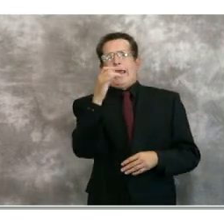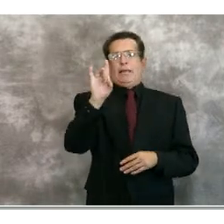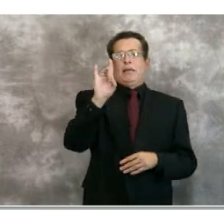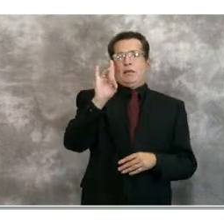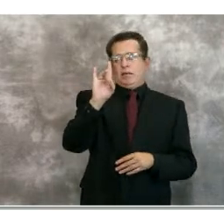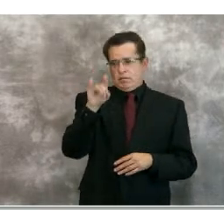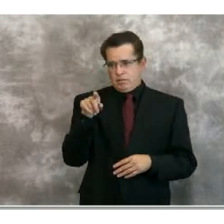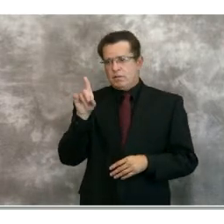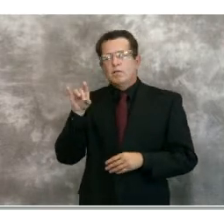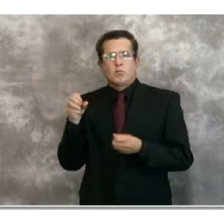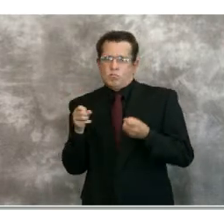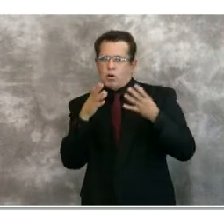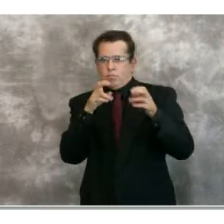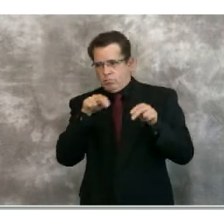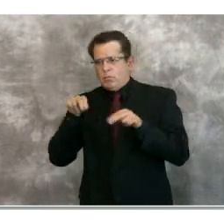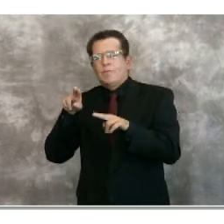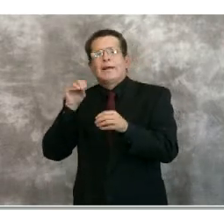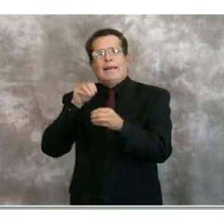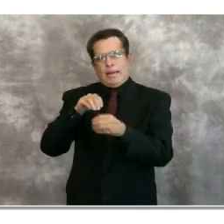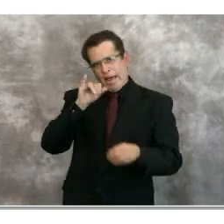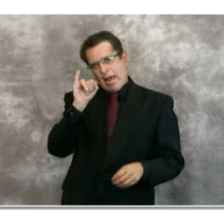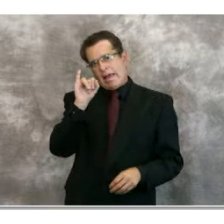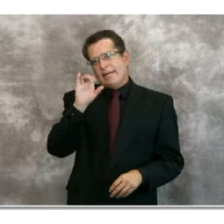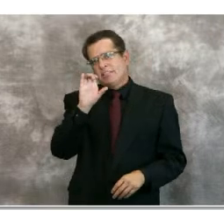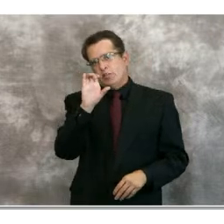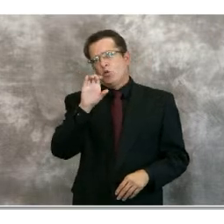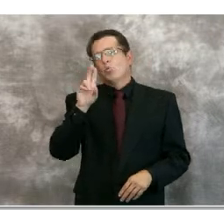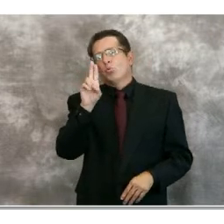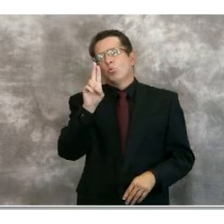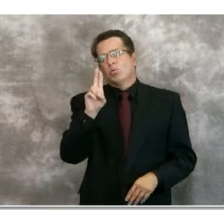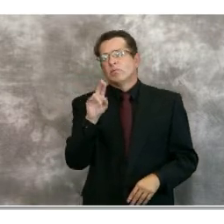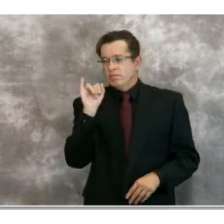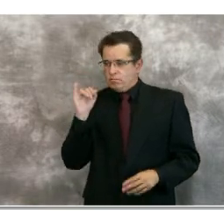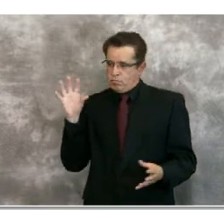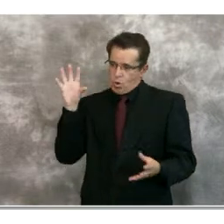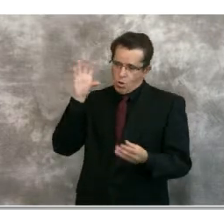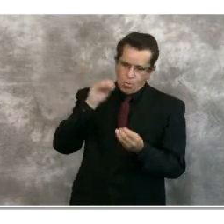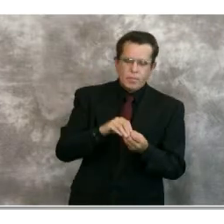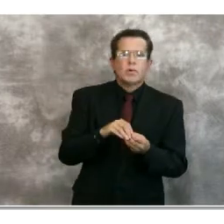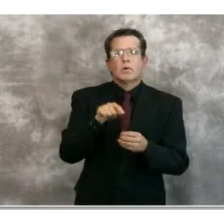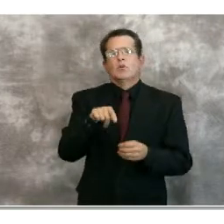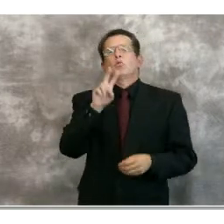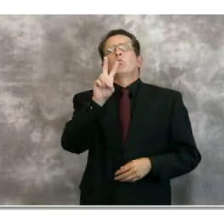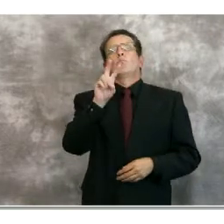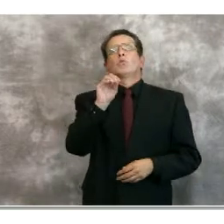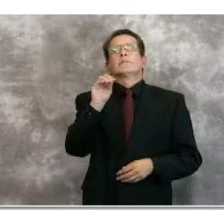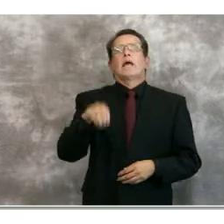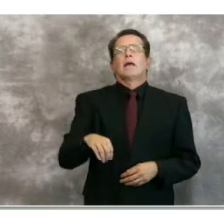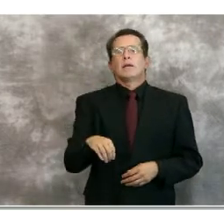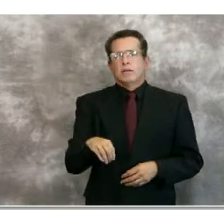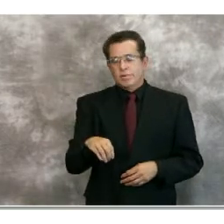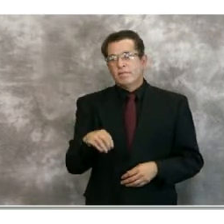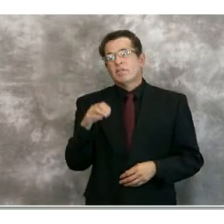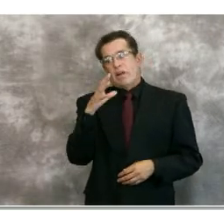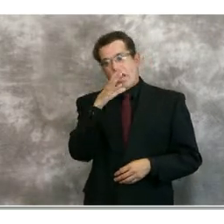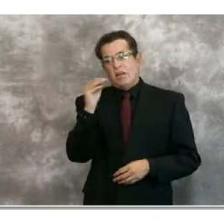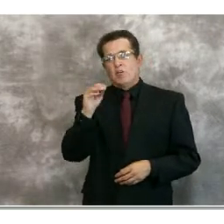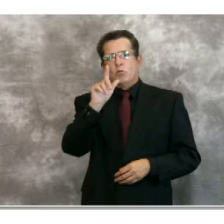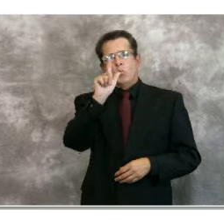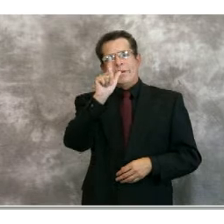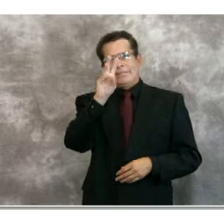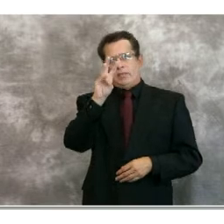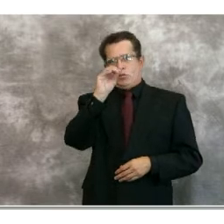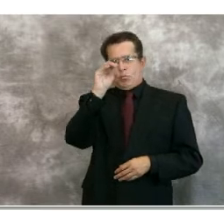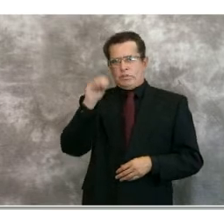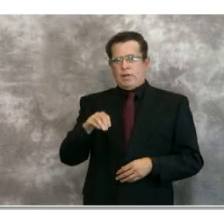been admitted to the ICU. This represents 2% of the total number of cases and 26% of the